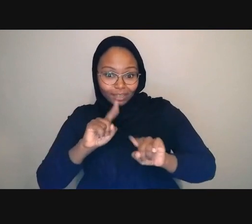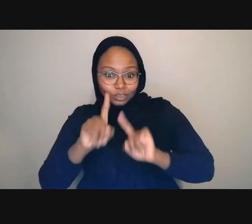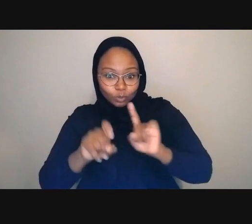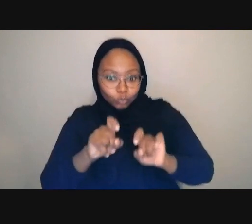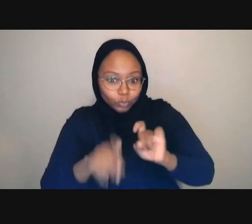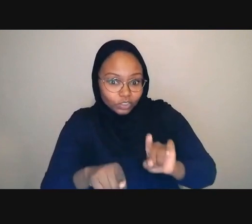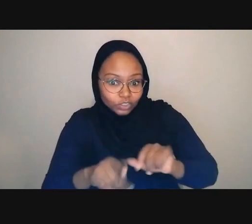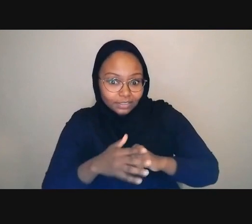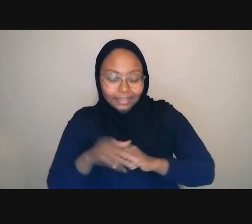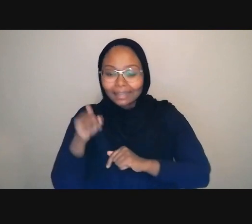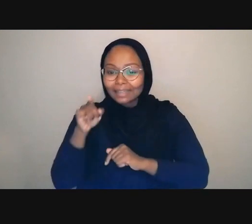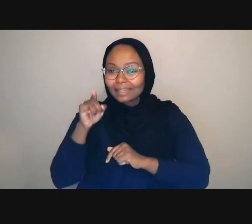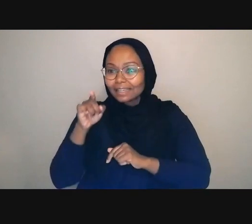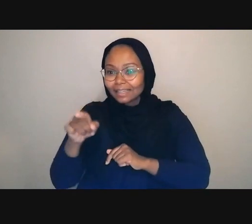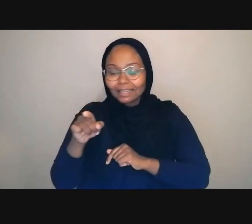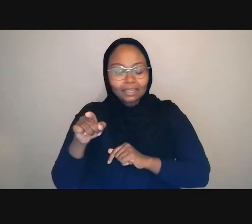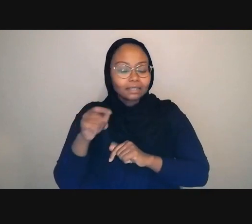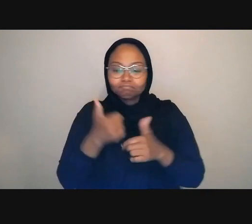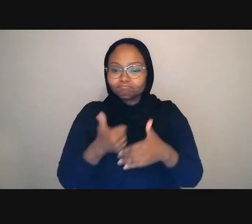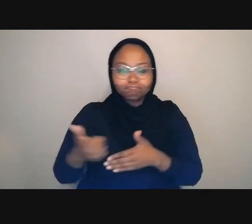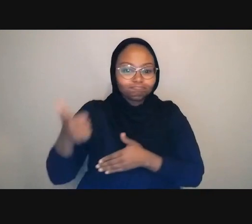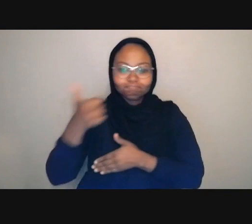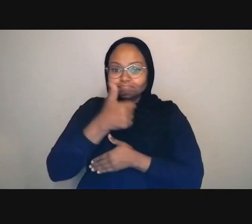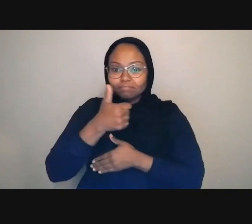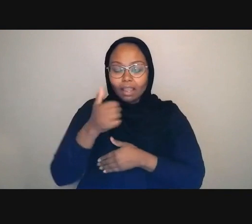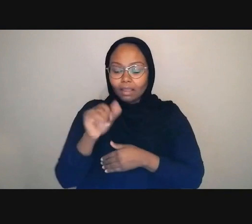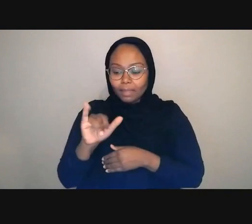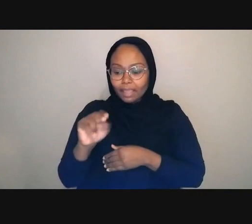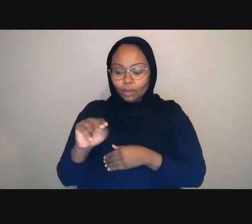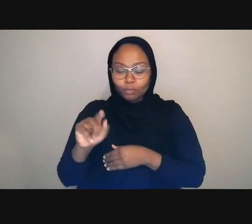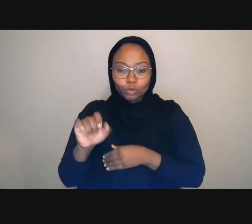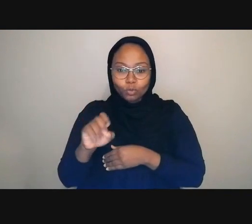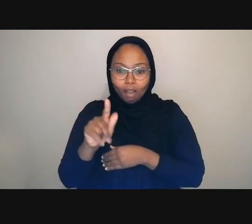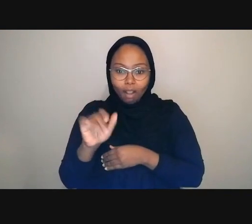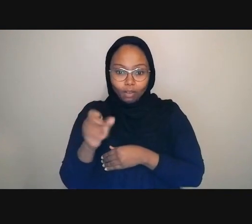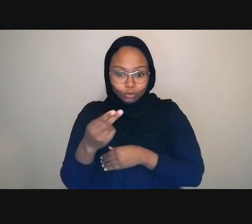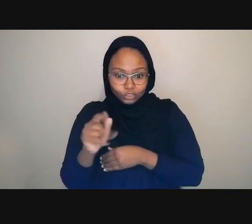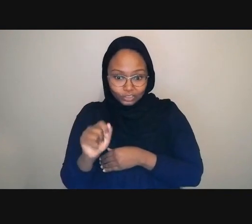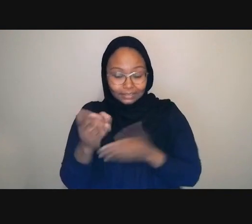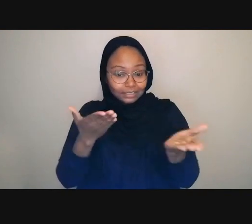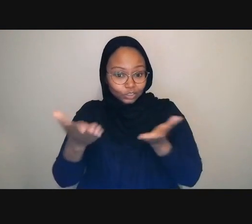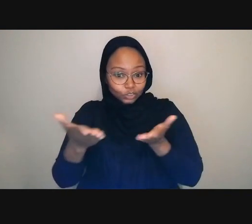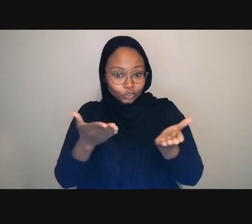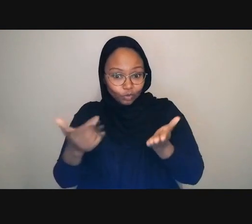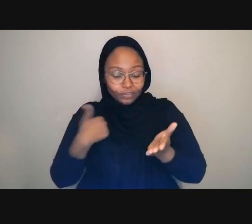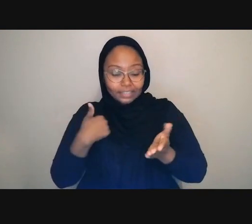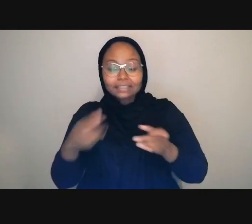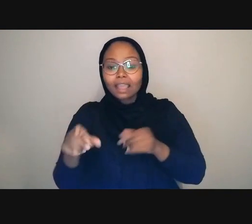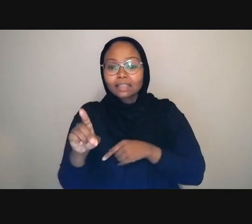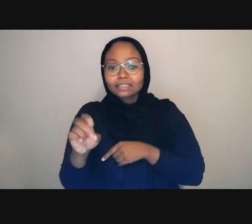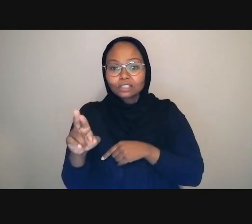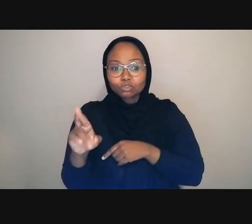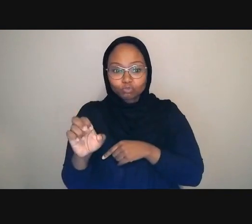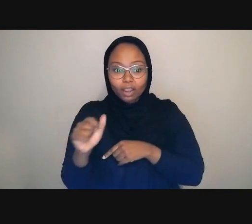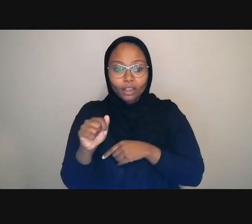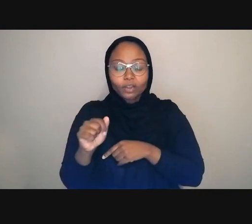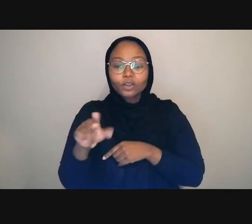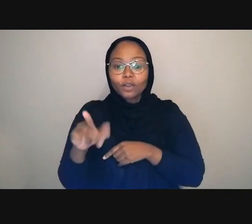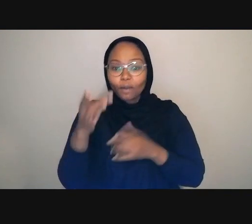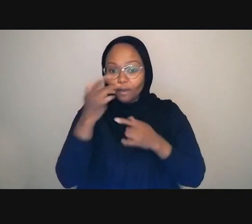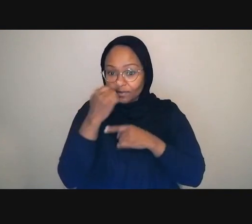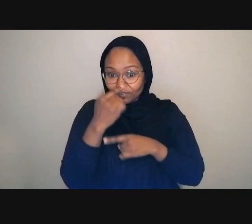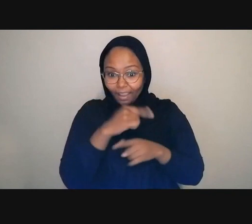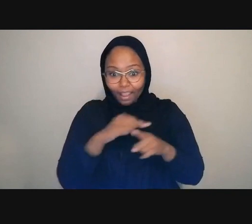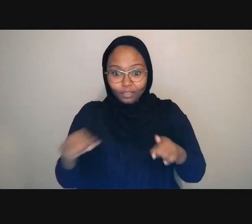a world-renowned immunologist who is serving as the director of the National Institute of Allergy and